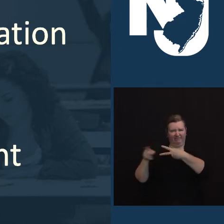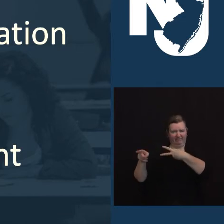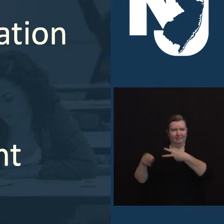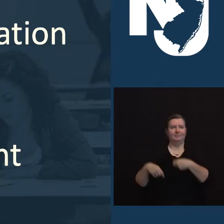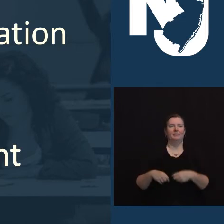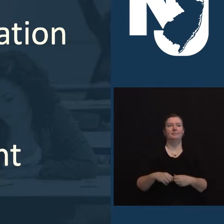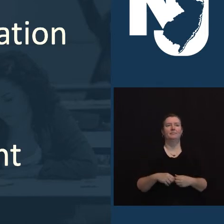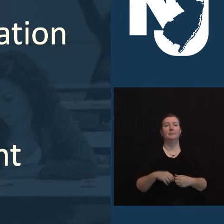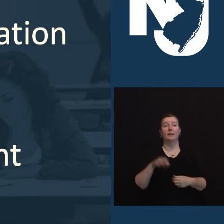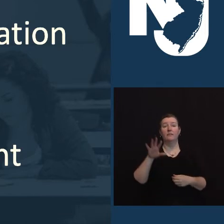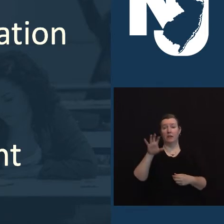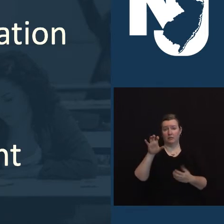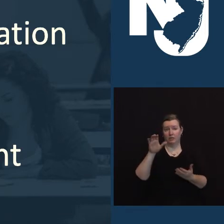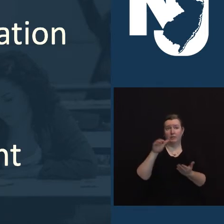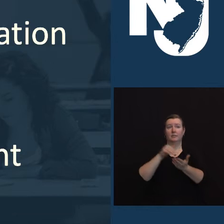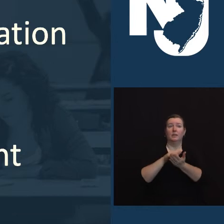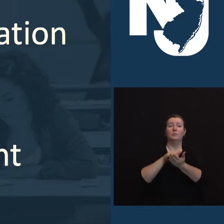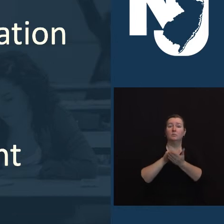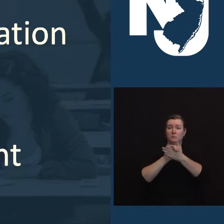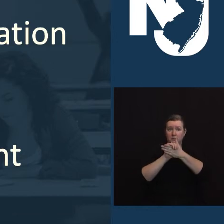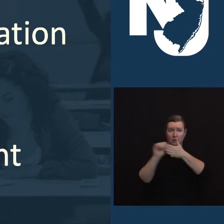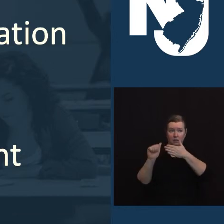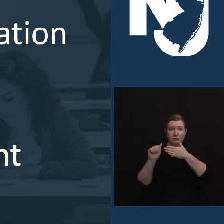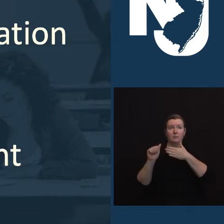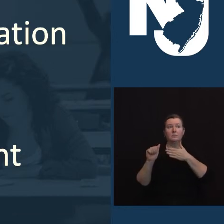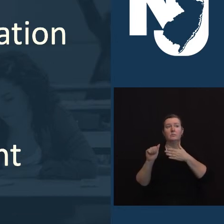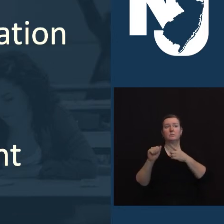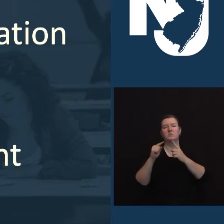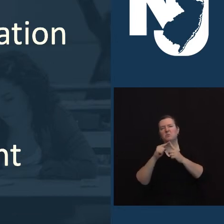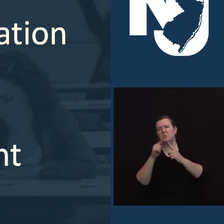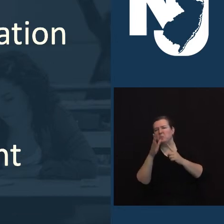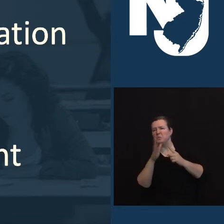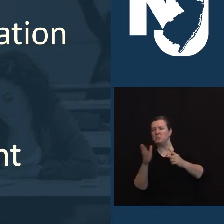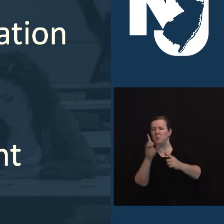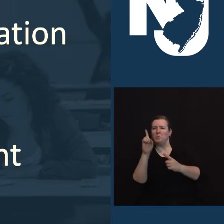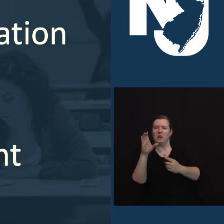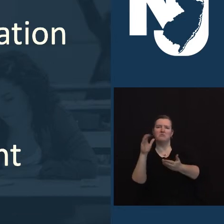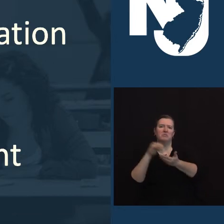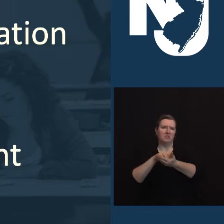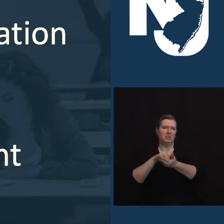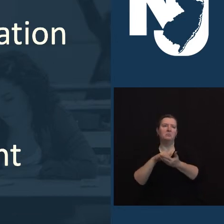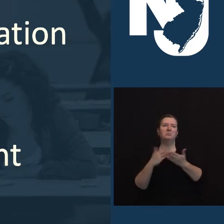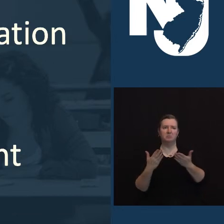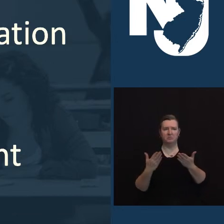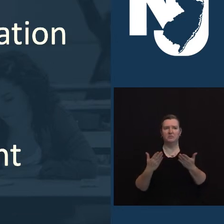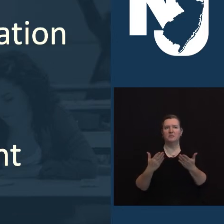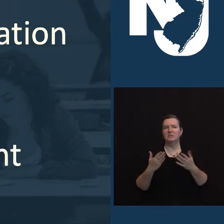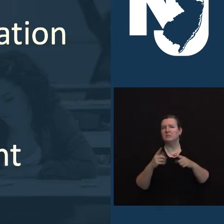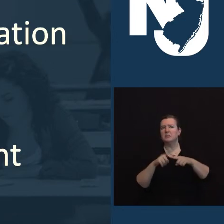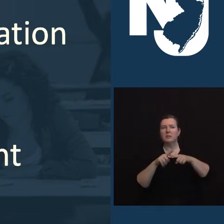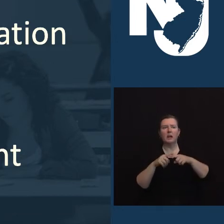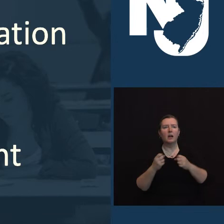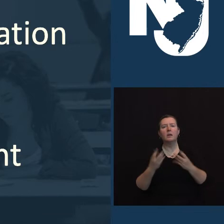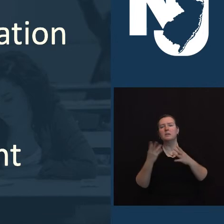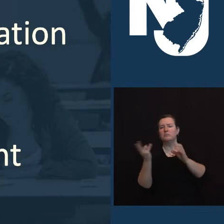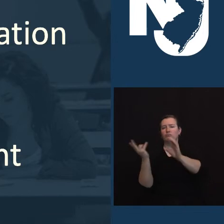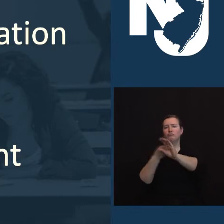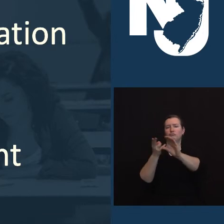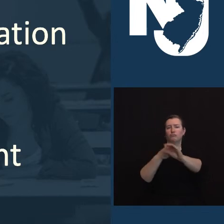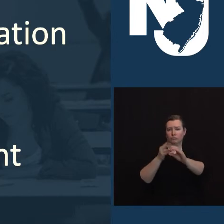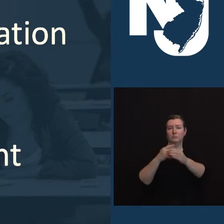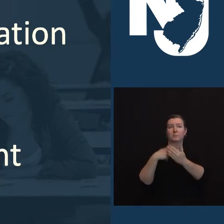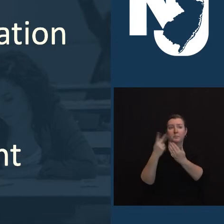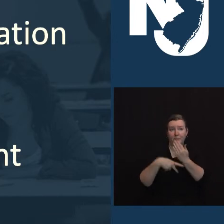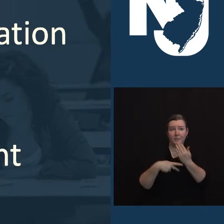$1.5 million based on enrollment. Secondly, the office will put another $1 million toward the Hunger